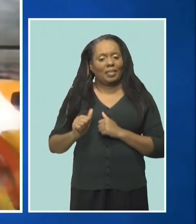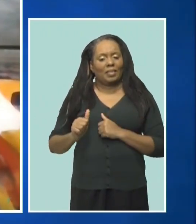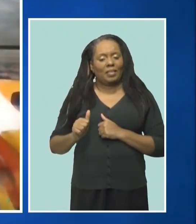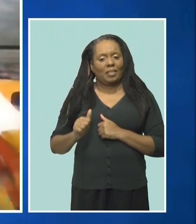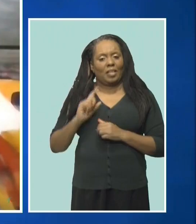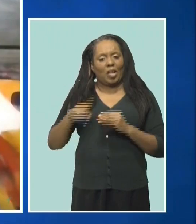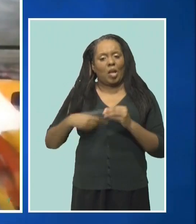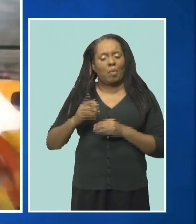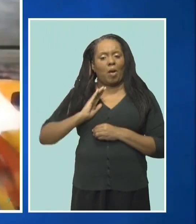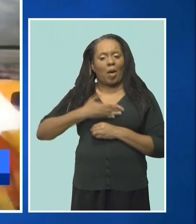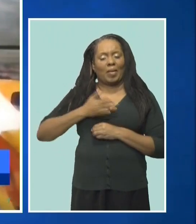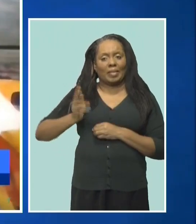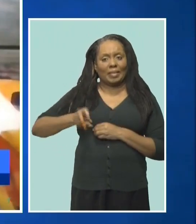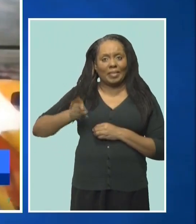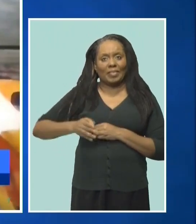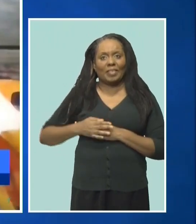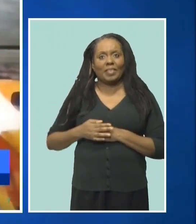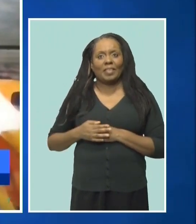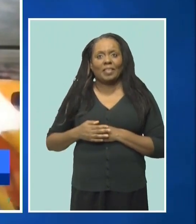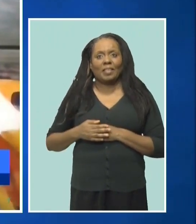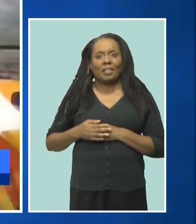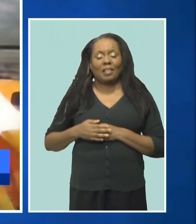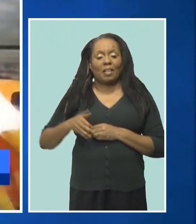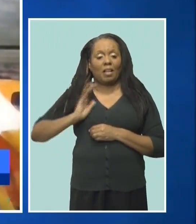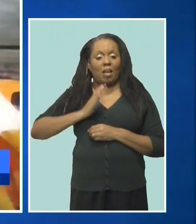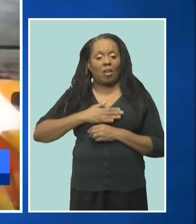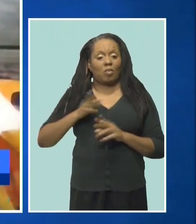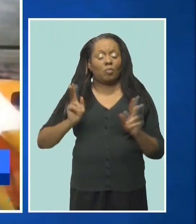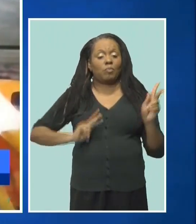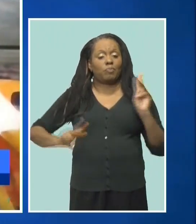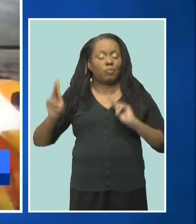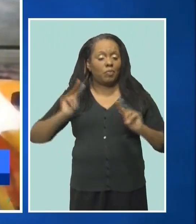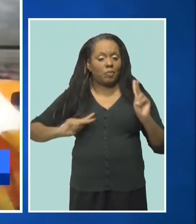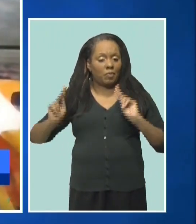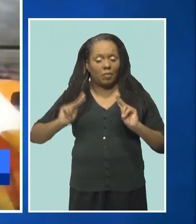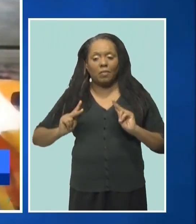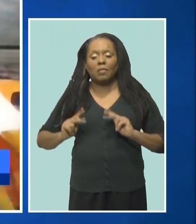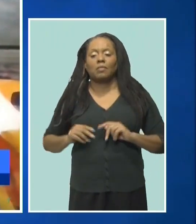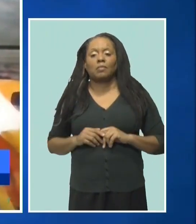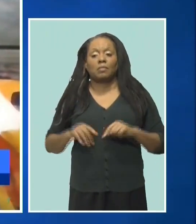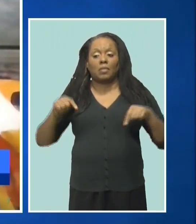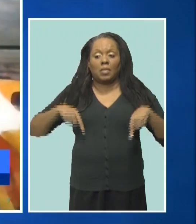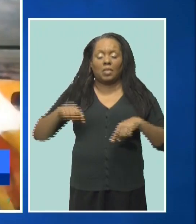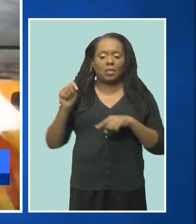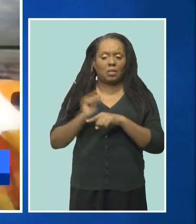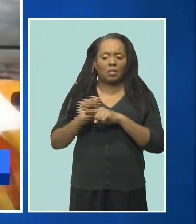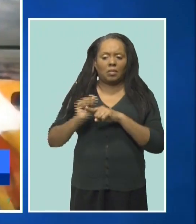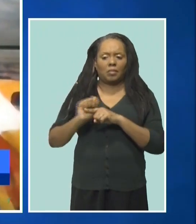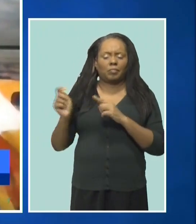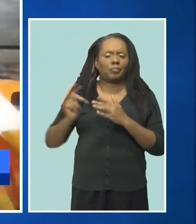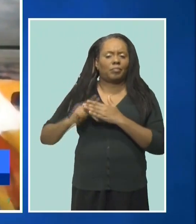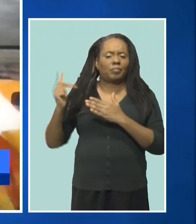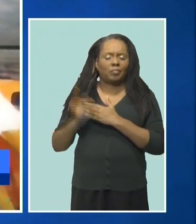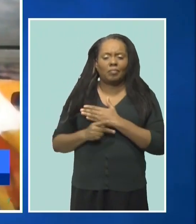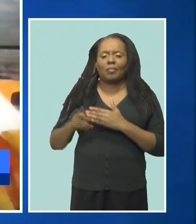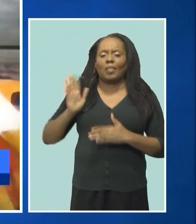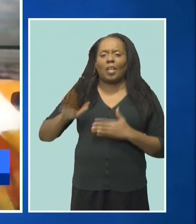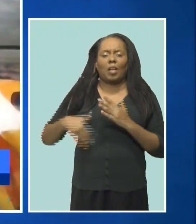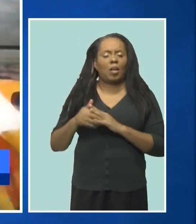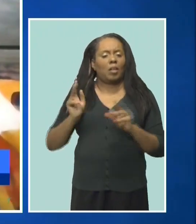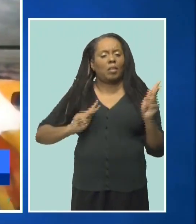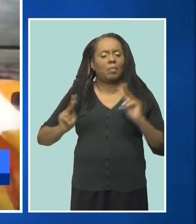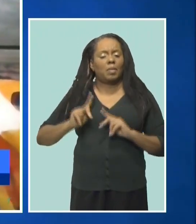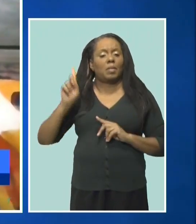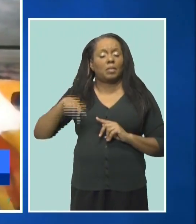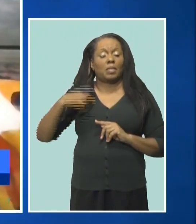a people, as a movement. And within this training program, everyone who takes part